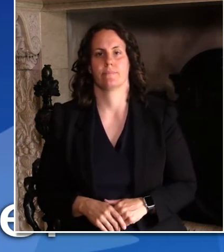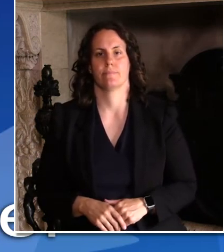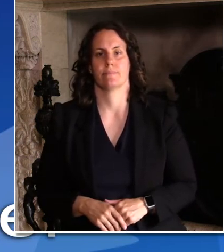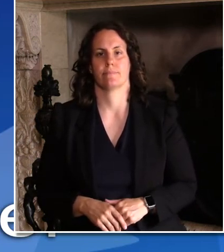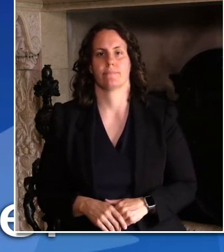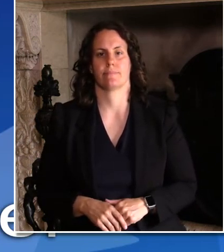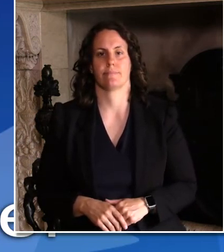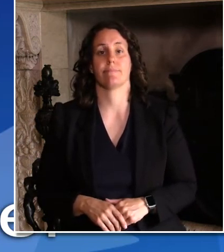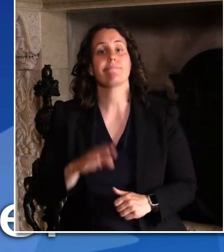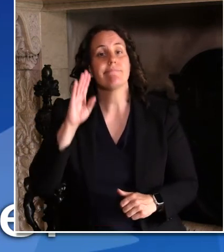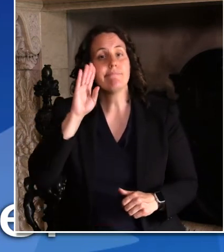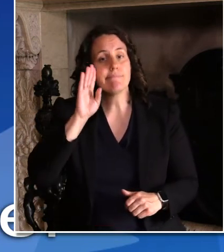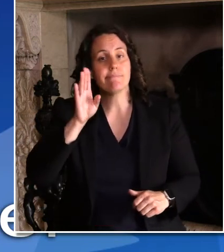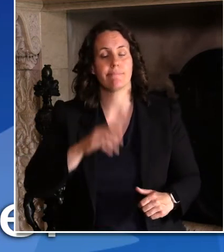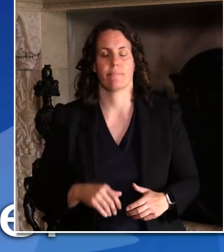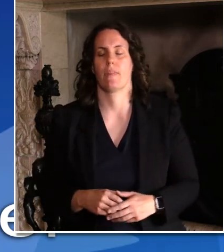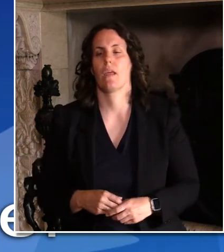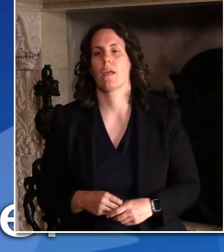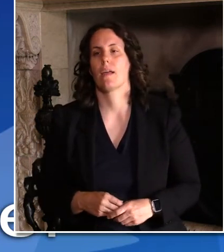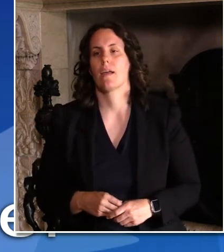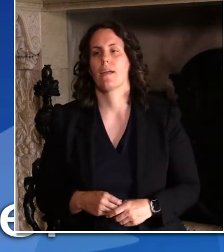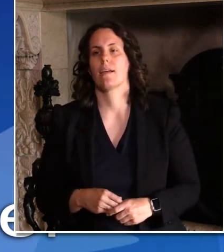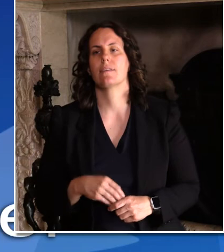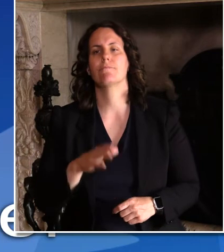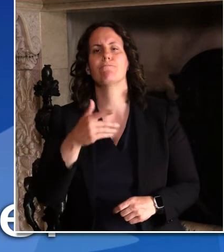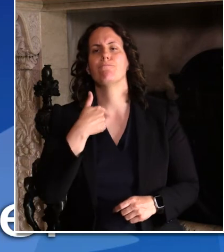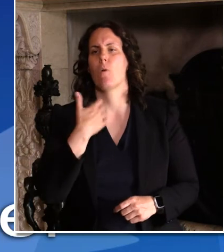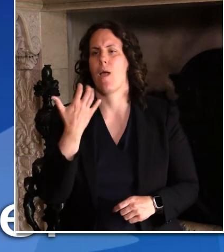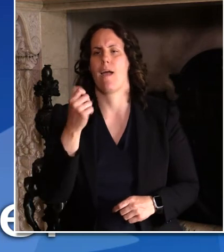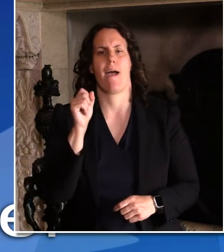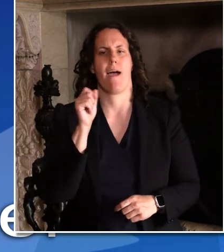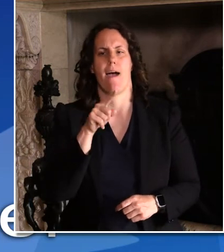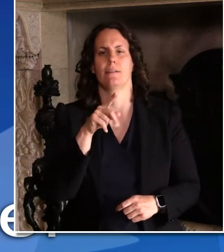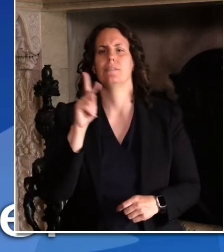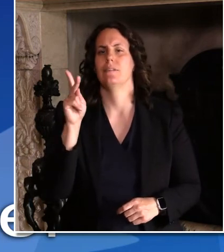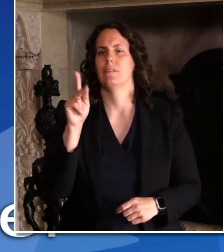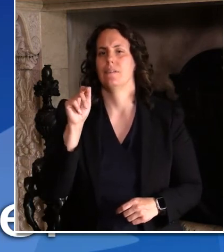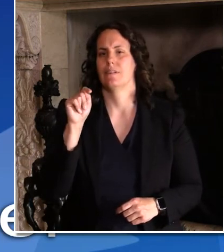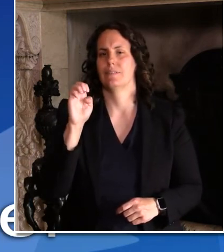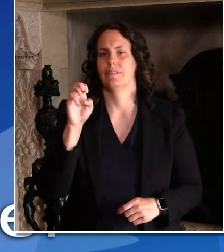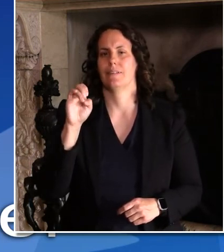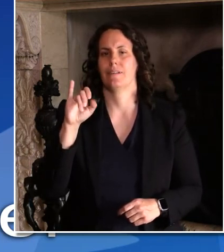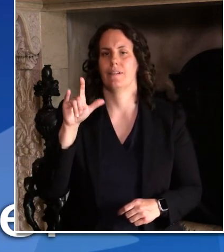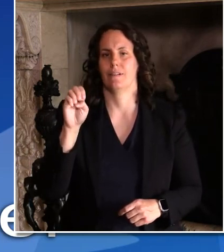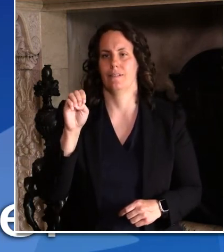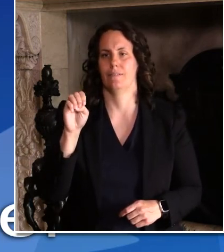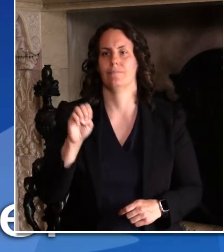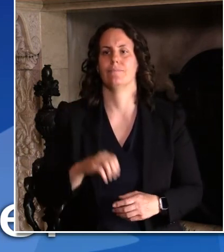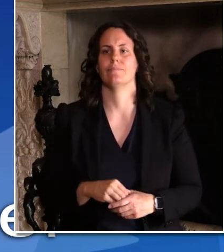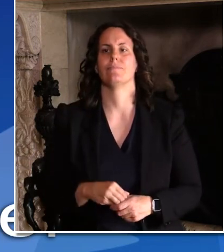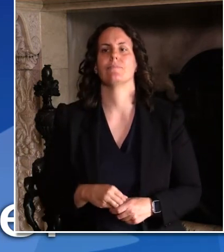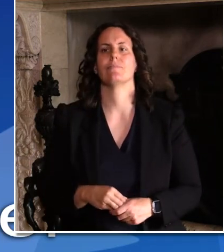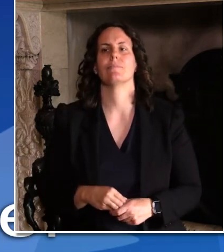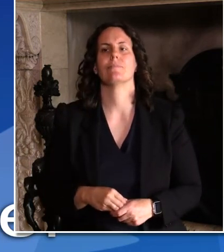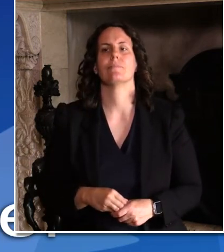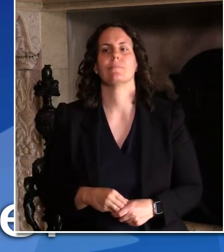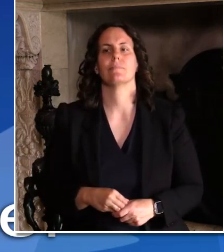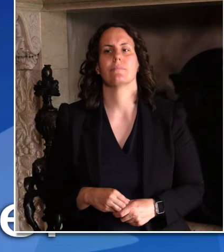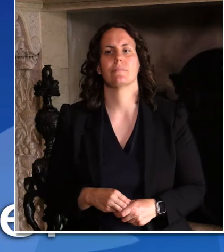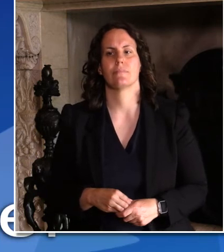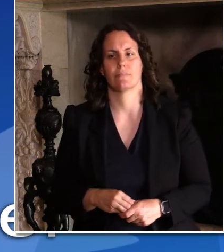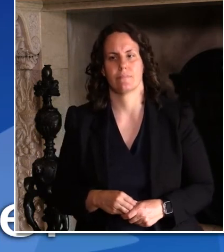Hi, thanks for taking the call. My question is actually for Katil Smith here. What does this money mean for small facilities like that? What does it go towards? And then what